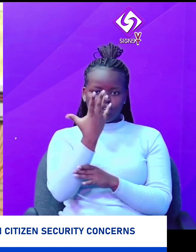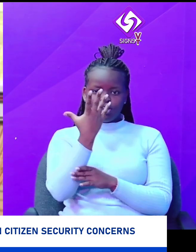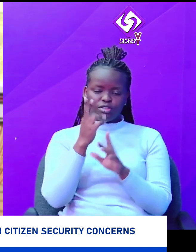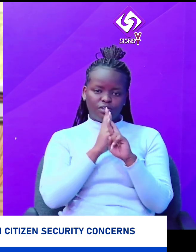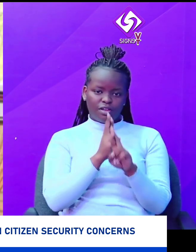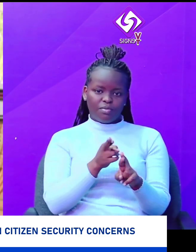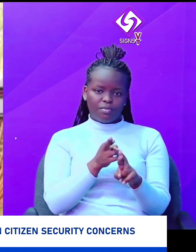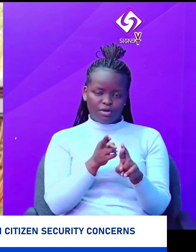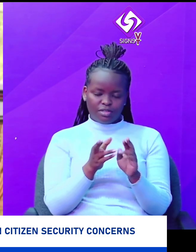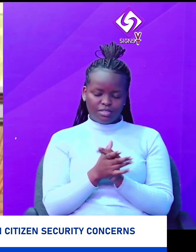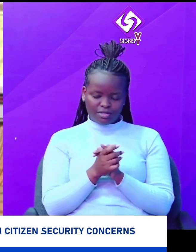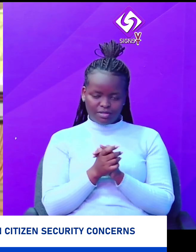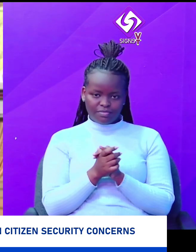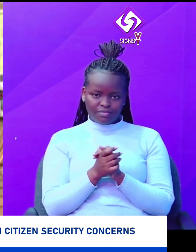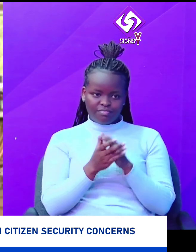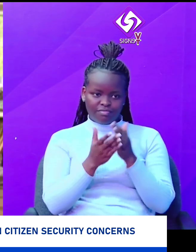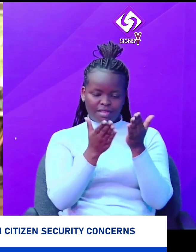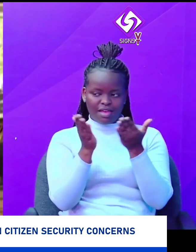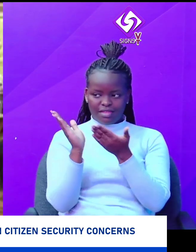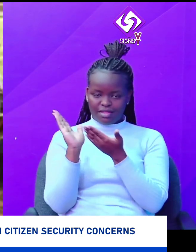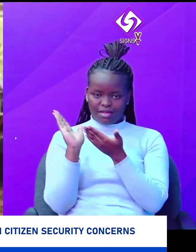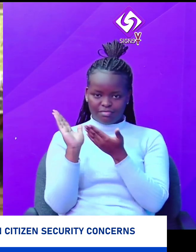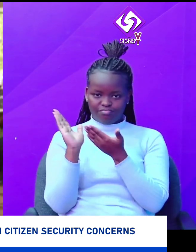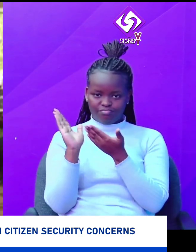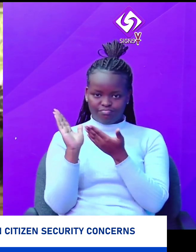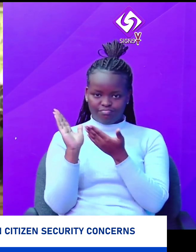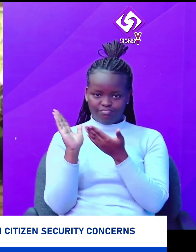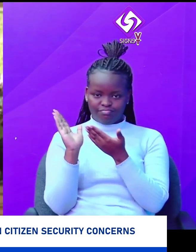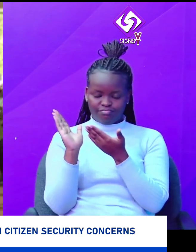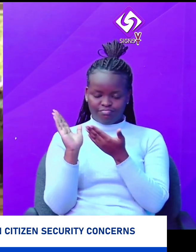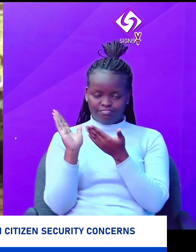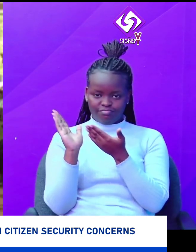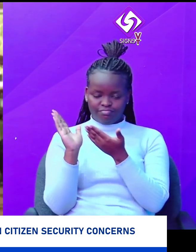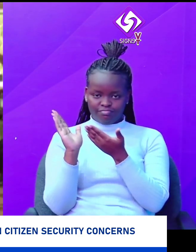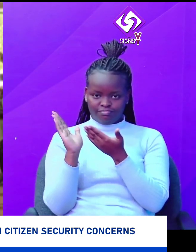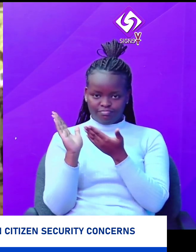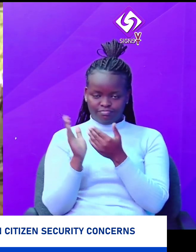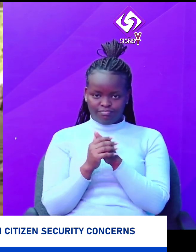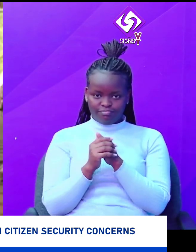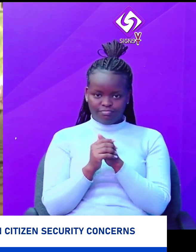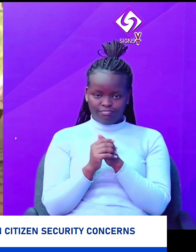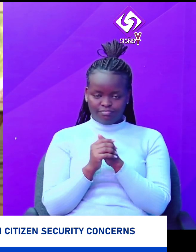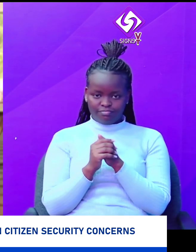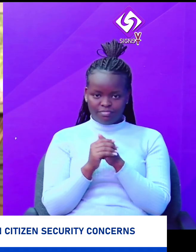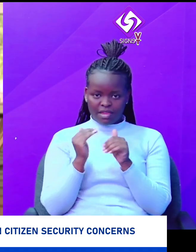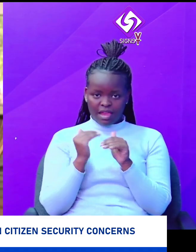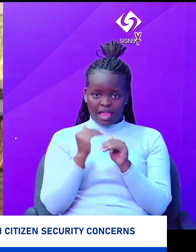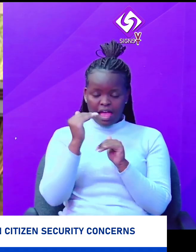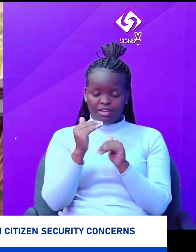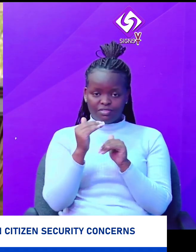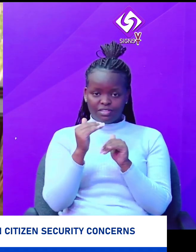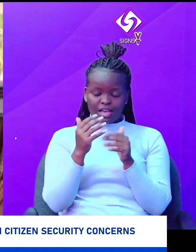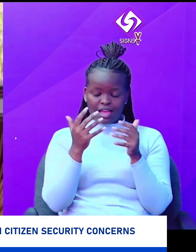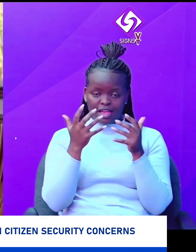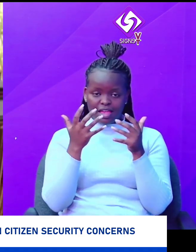report. Ndio hiyo basi, Jukwaa La Usalama Report. After